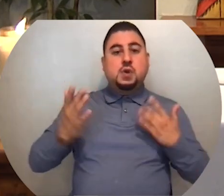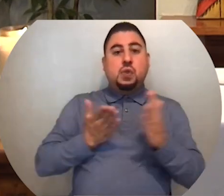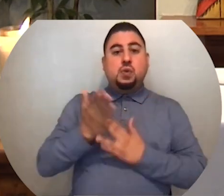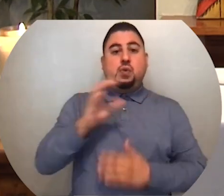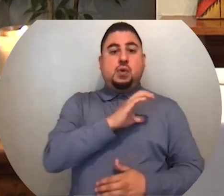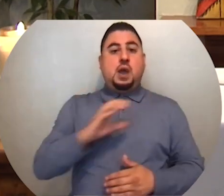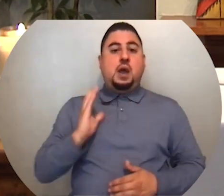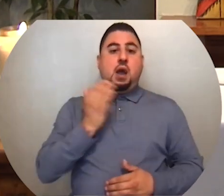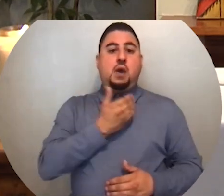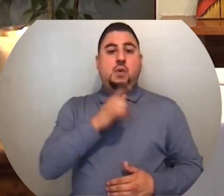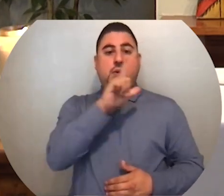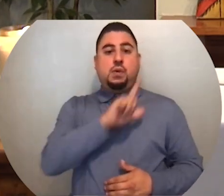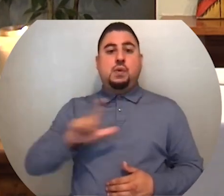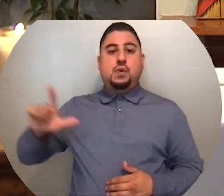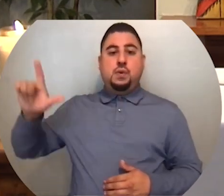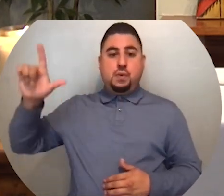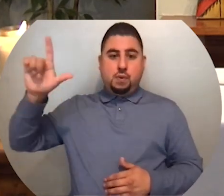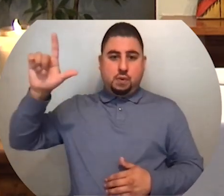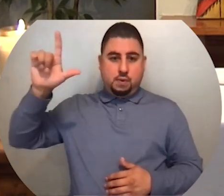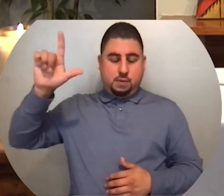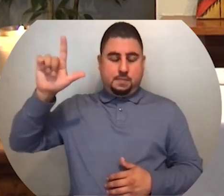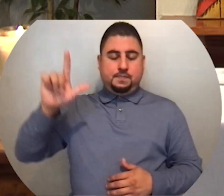Through Christ our Lord.